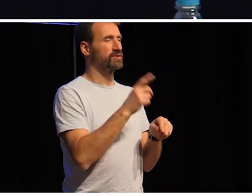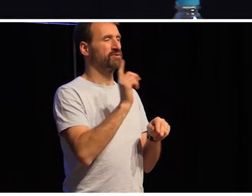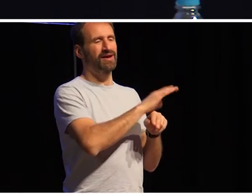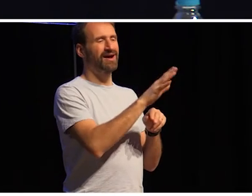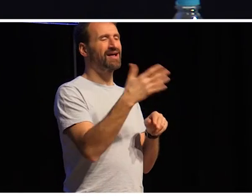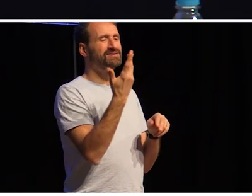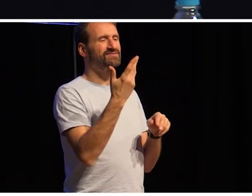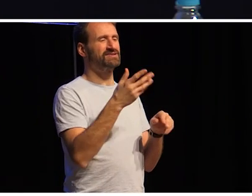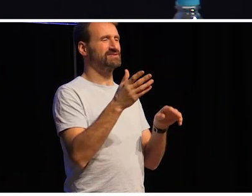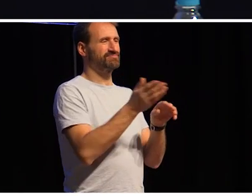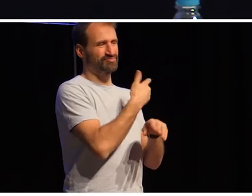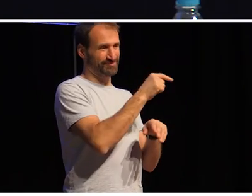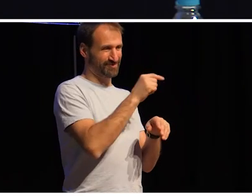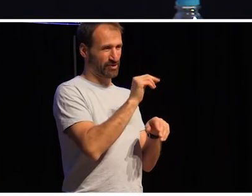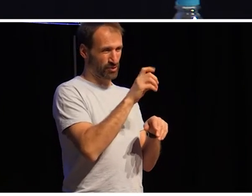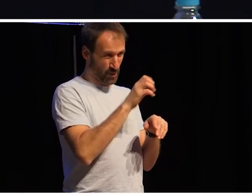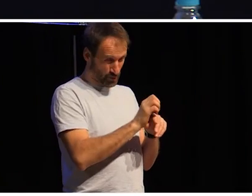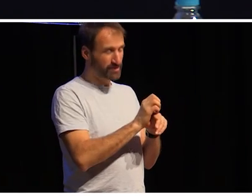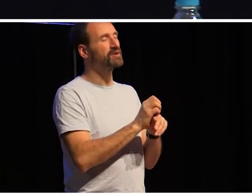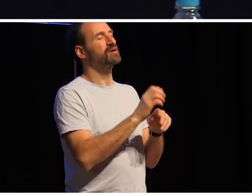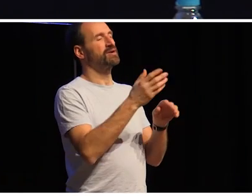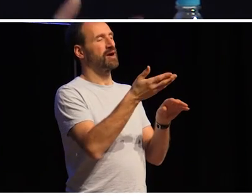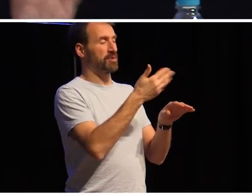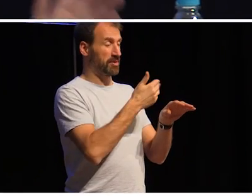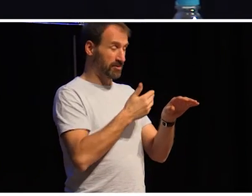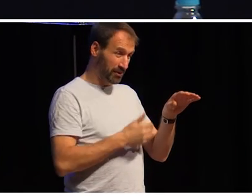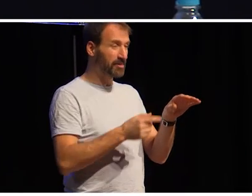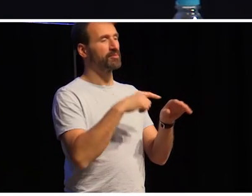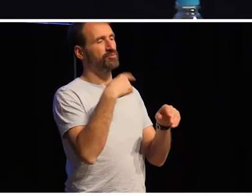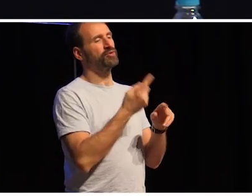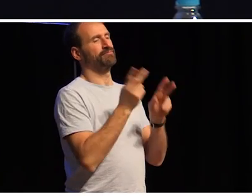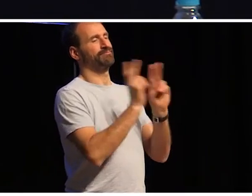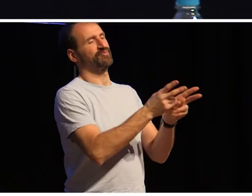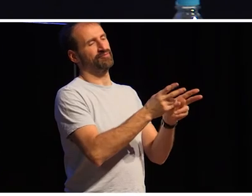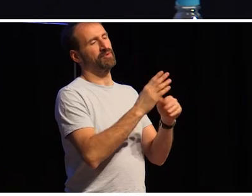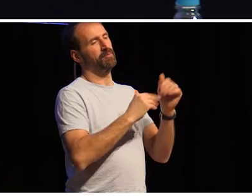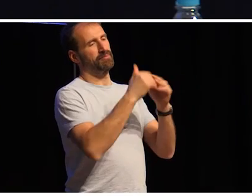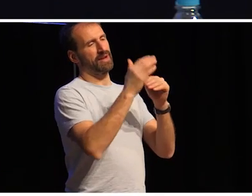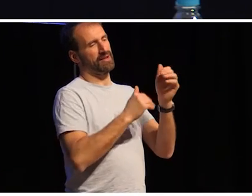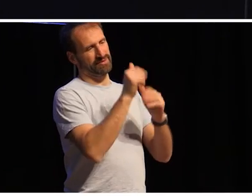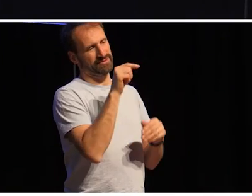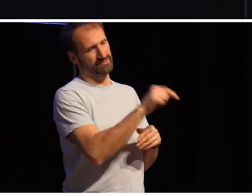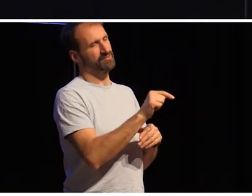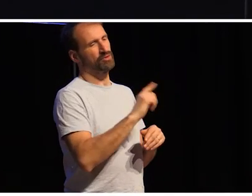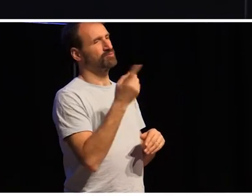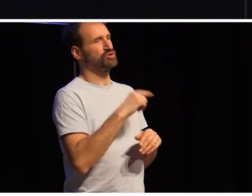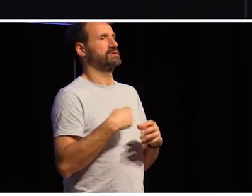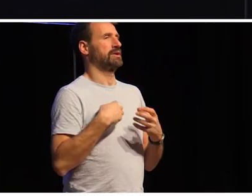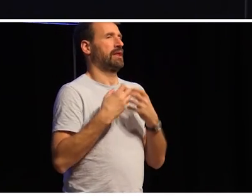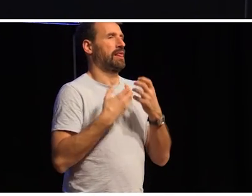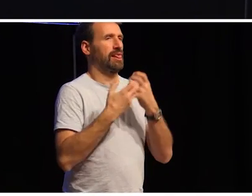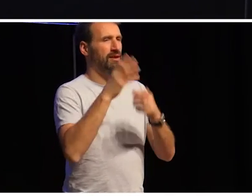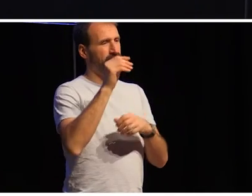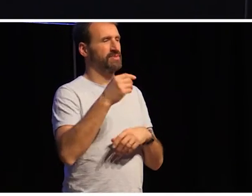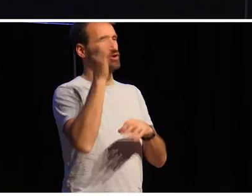build the V8 engine and use that one. So at least don't have to struggle around with the build system every time